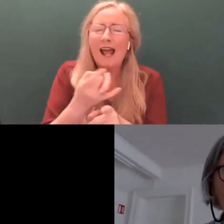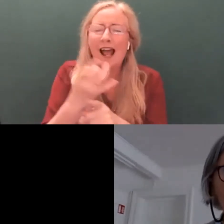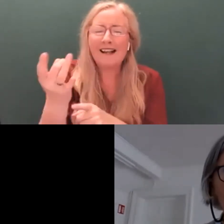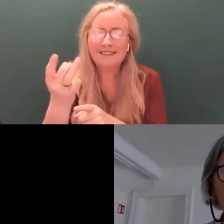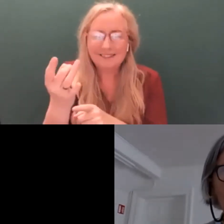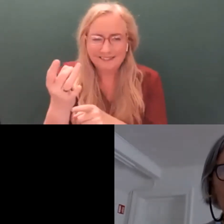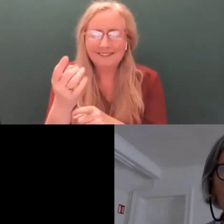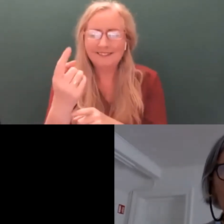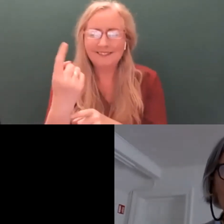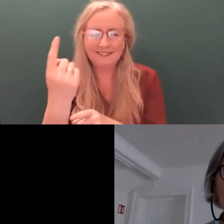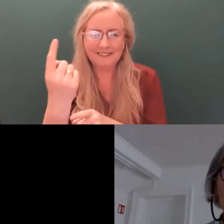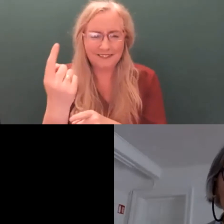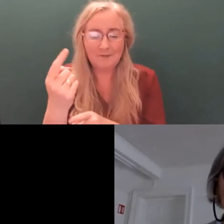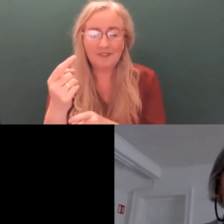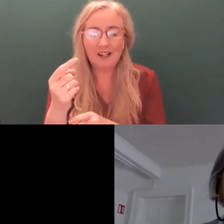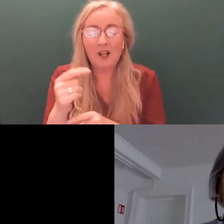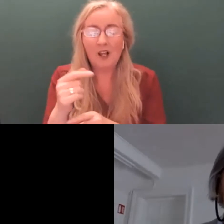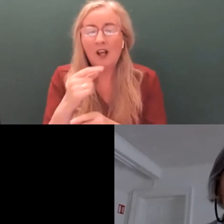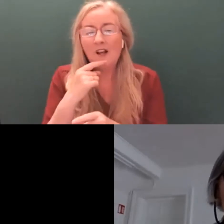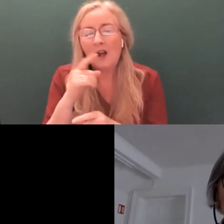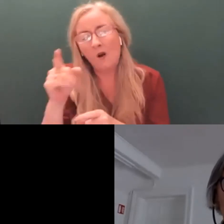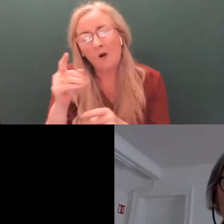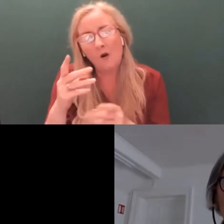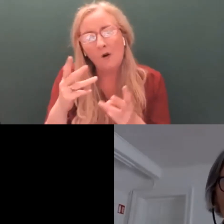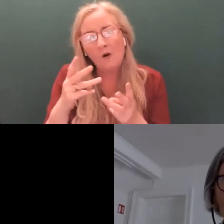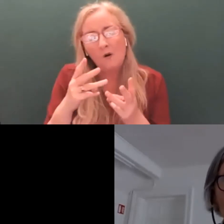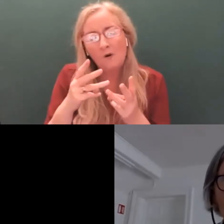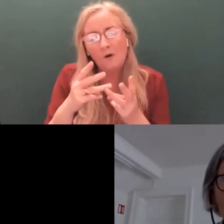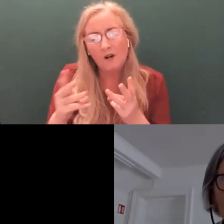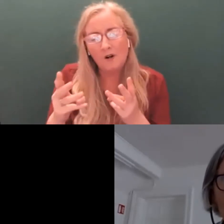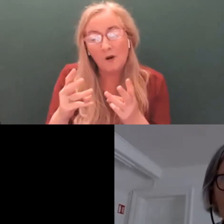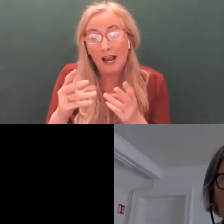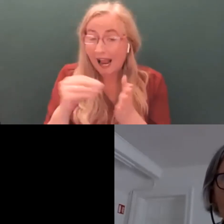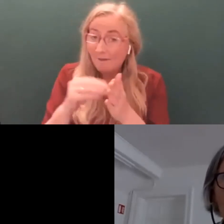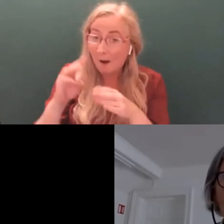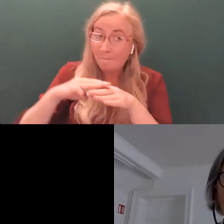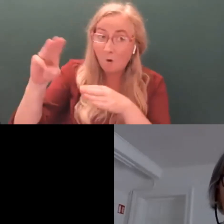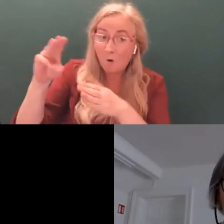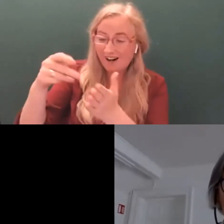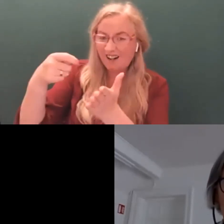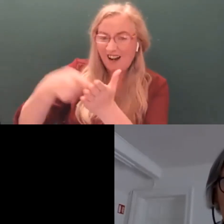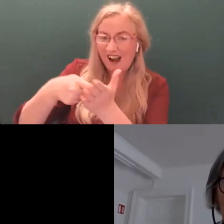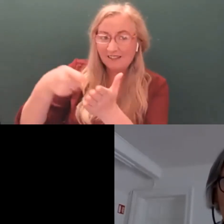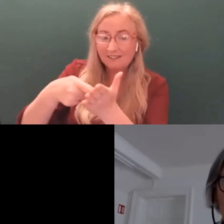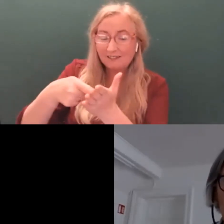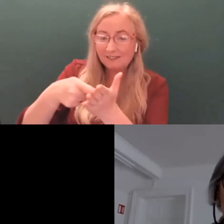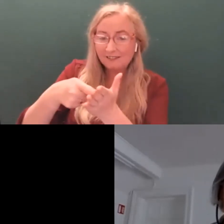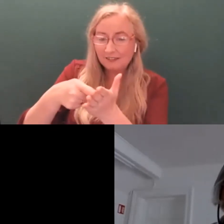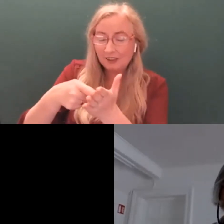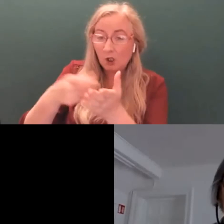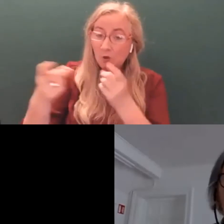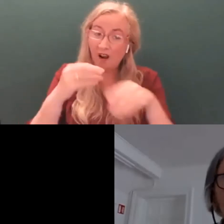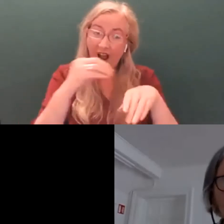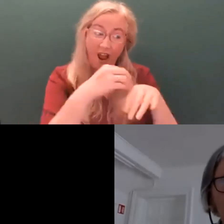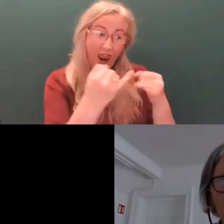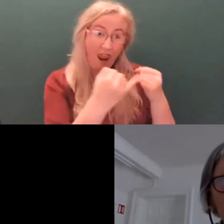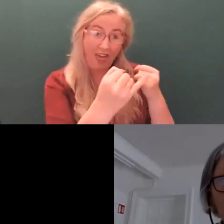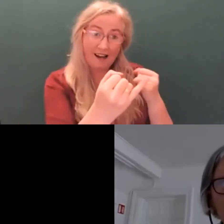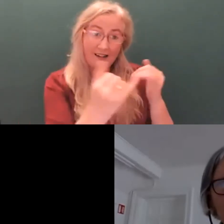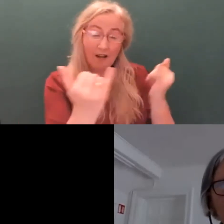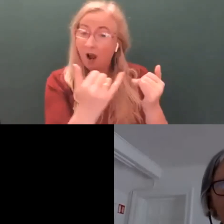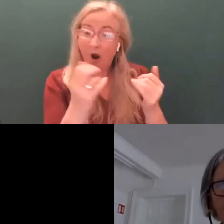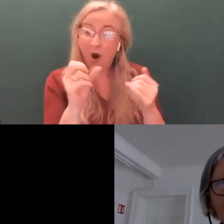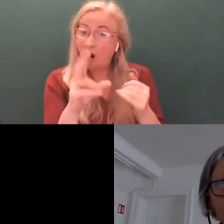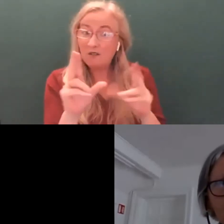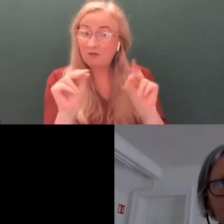other questions, is whether or not there was a higher cost to doing the festival online, or was it not noticeably